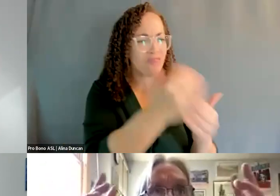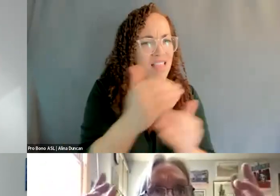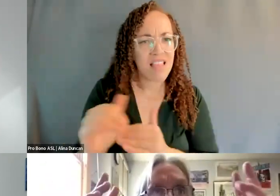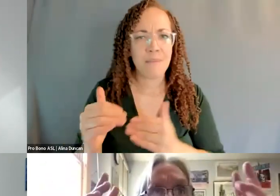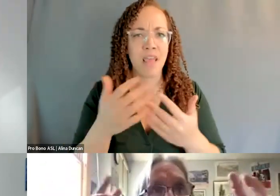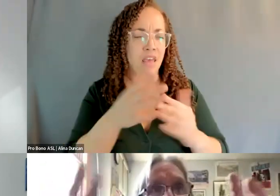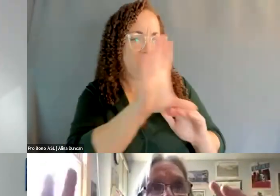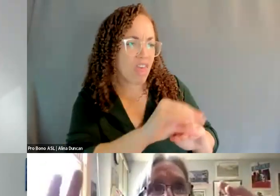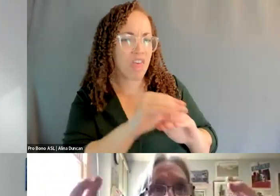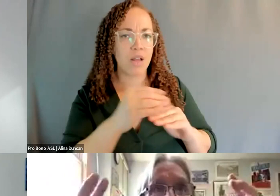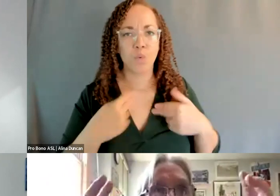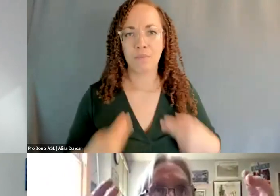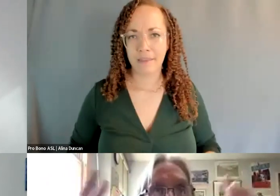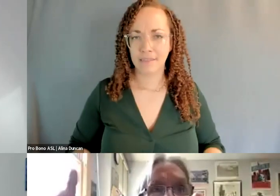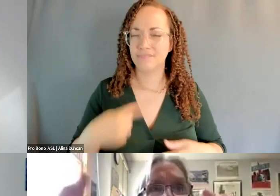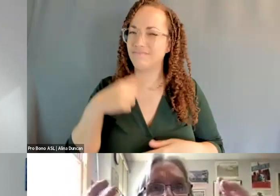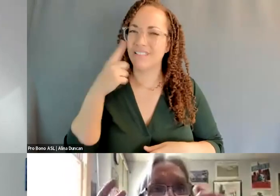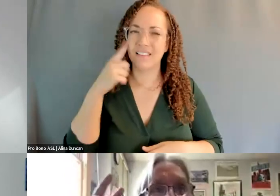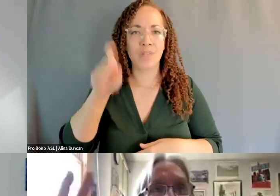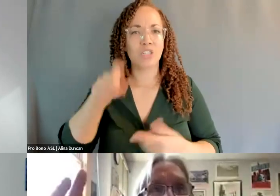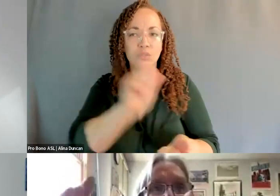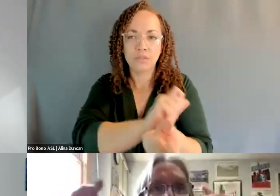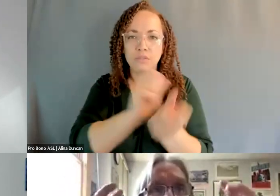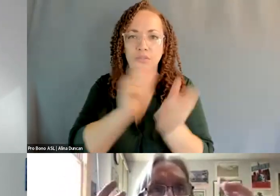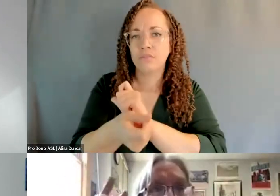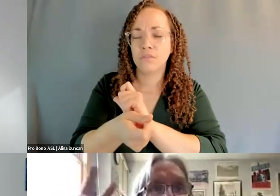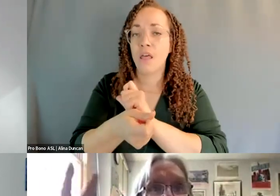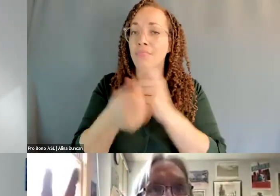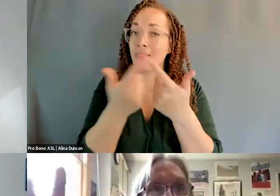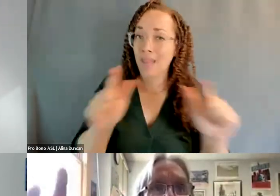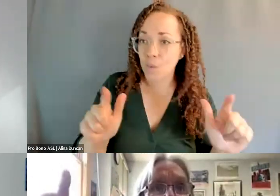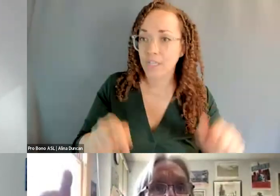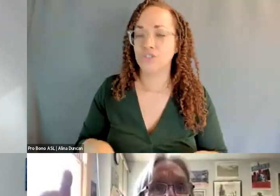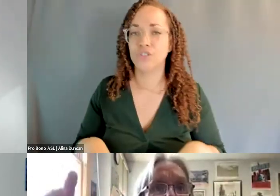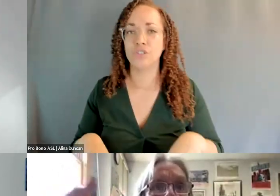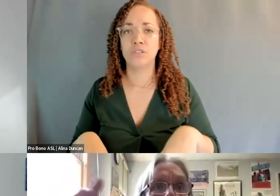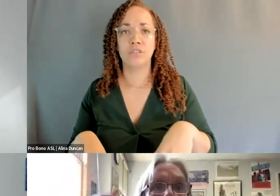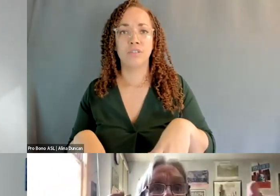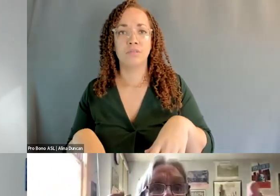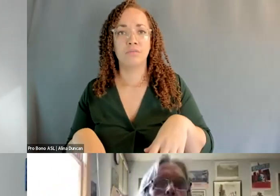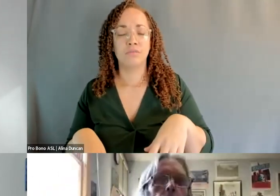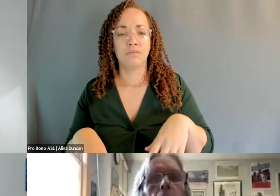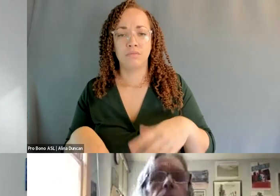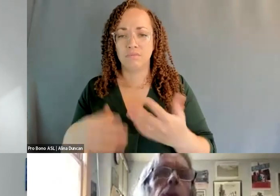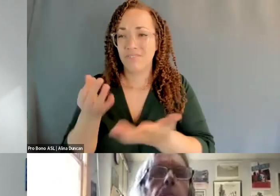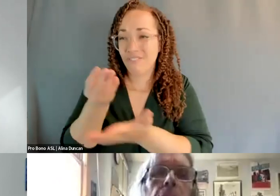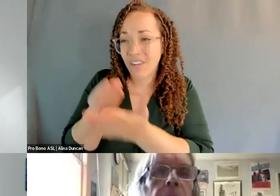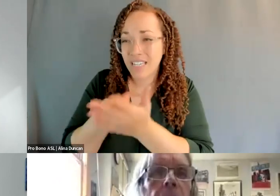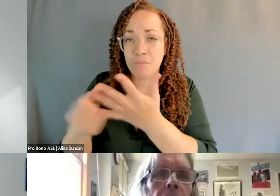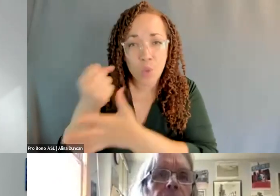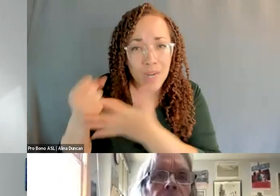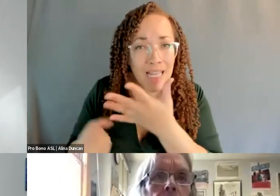about, is how are we going to flip the language and the policy priorities and the funding priorities? We do